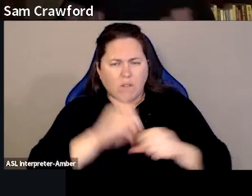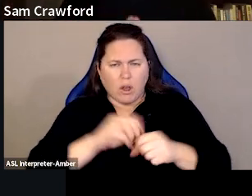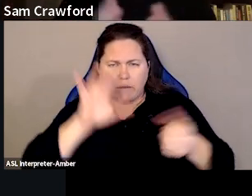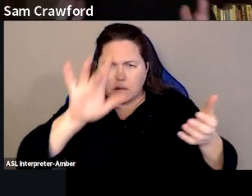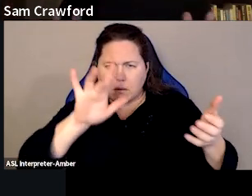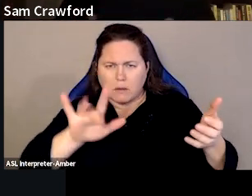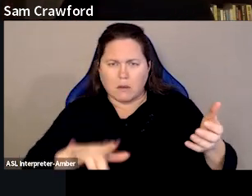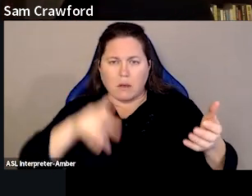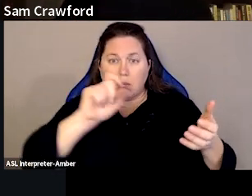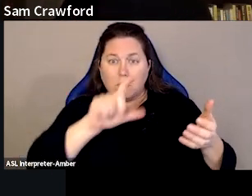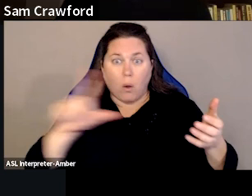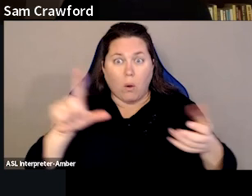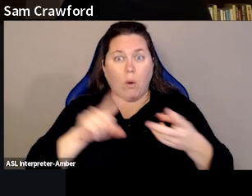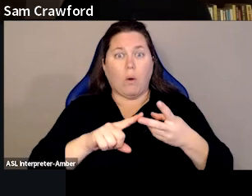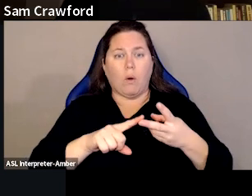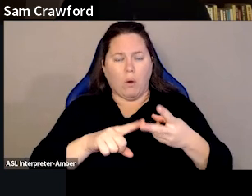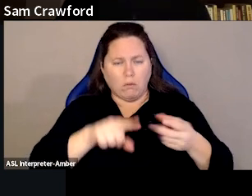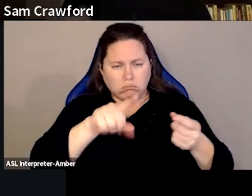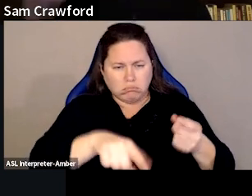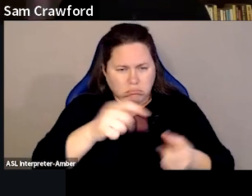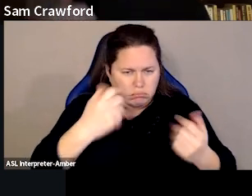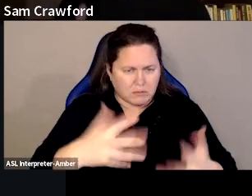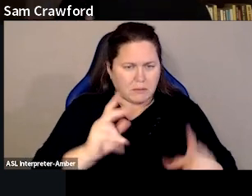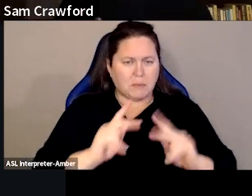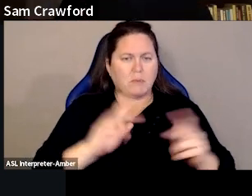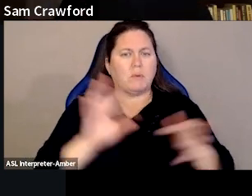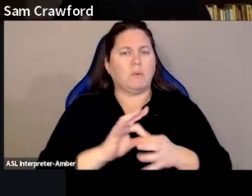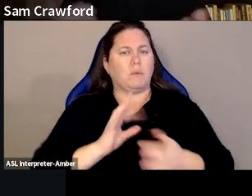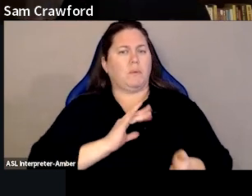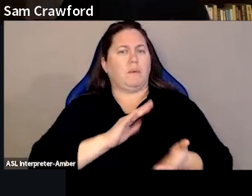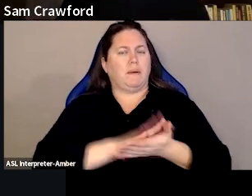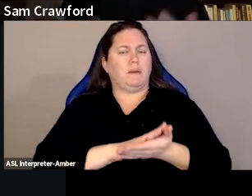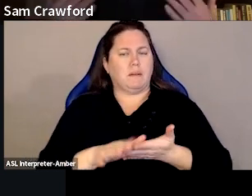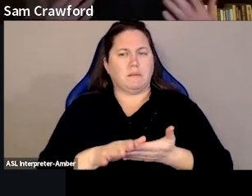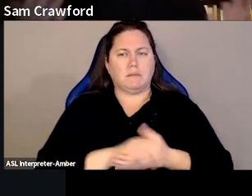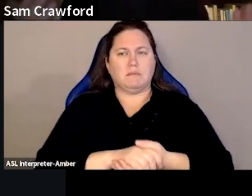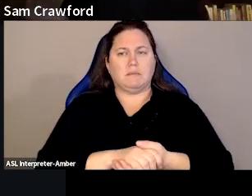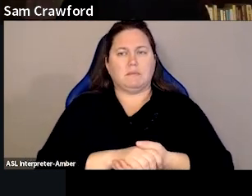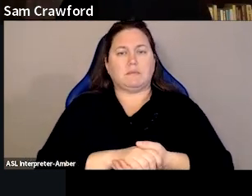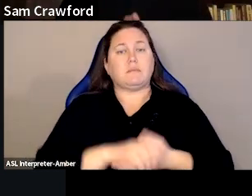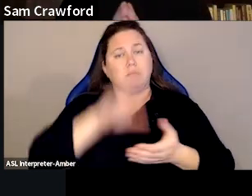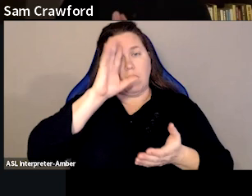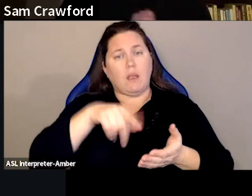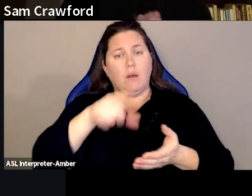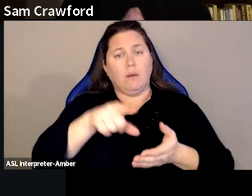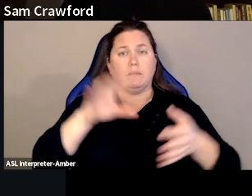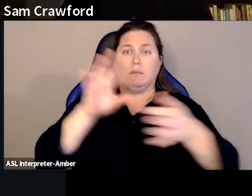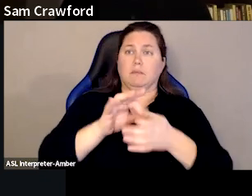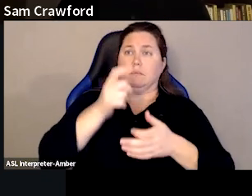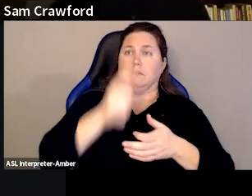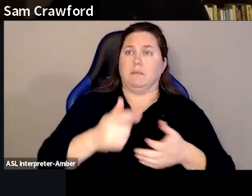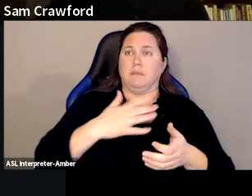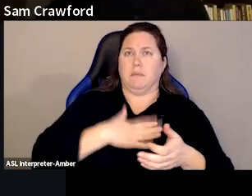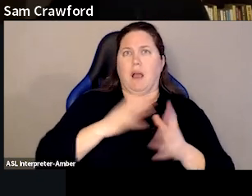see, so many people here. And I know there's going to be many reasons for you spending your precious time watching me. But if I had to